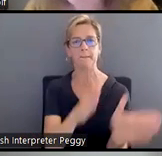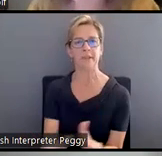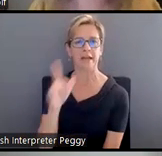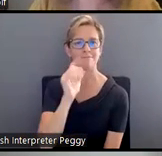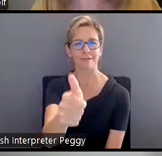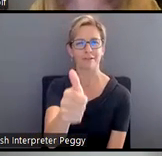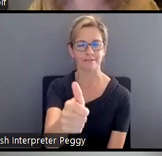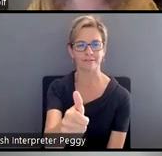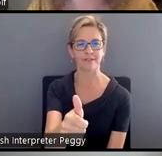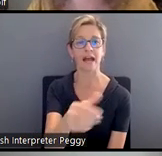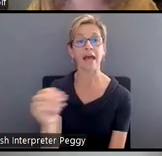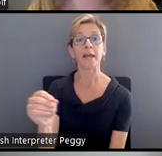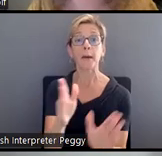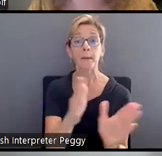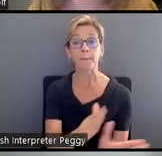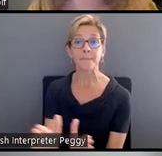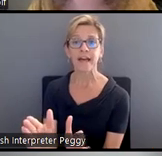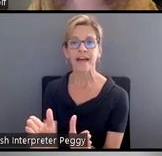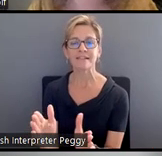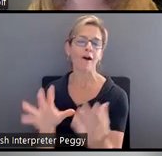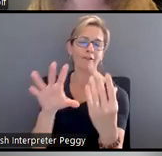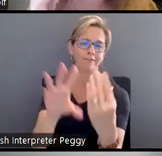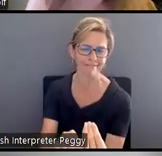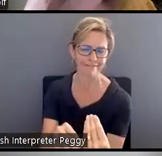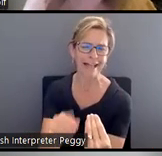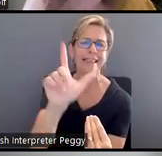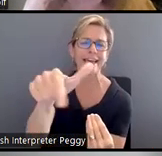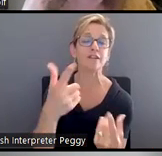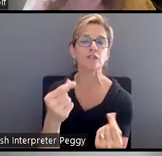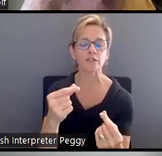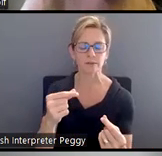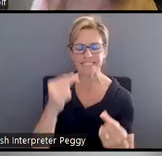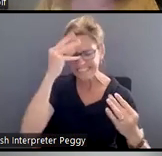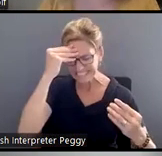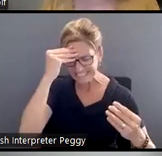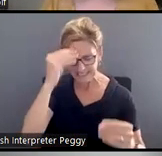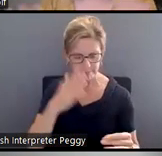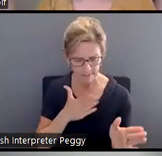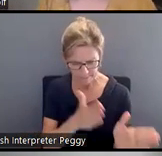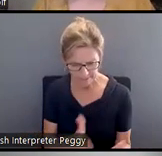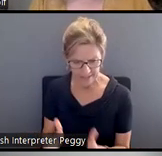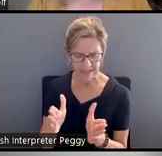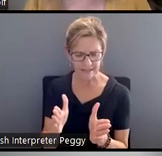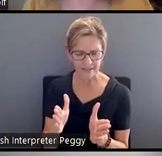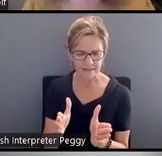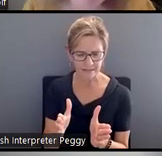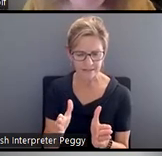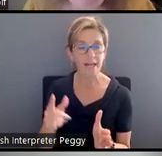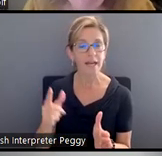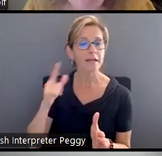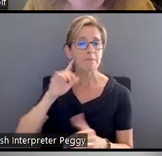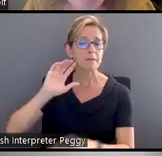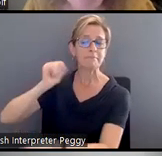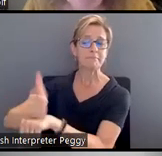like you to continue this though when you're in your office again, as soon as possible. Sit down, turn on some focus music, and